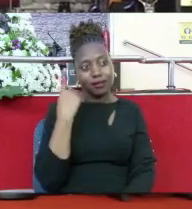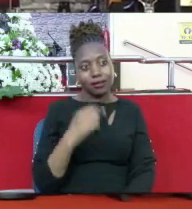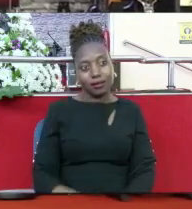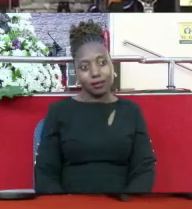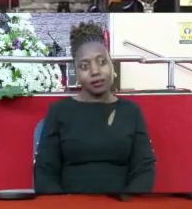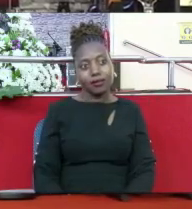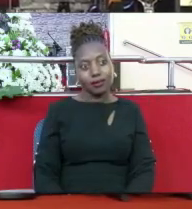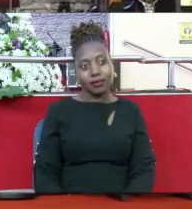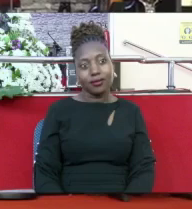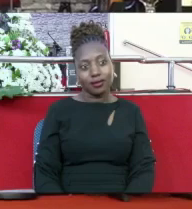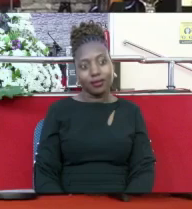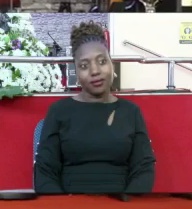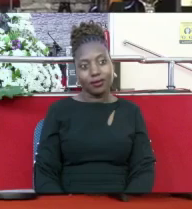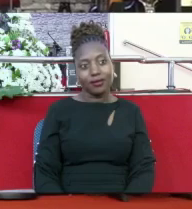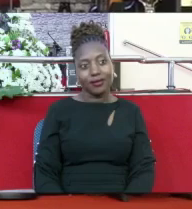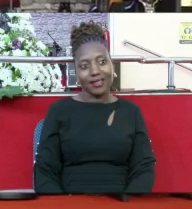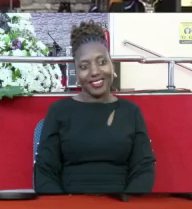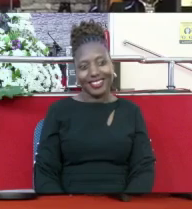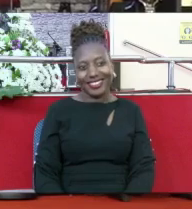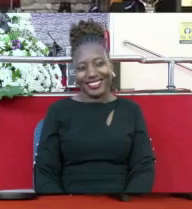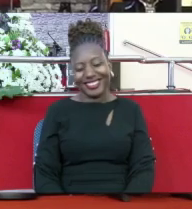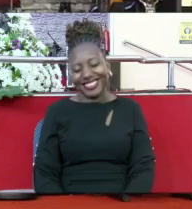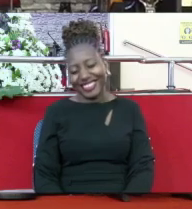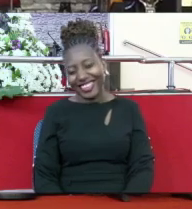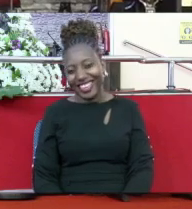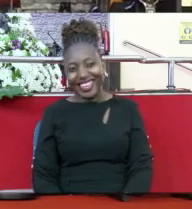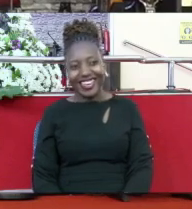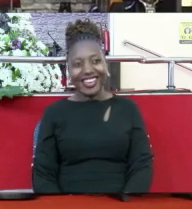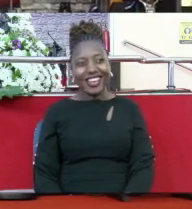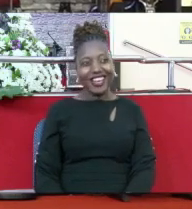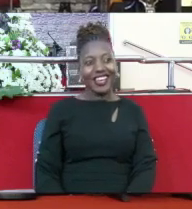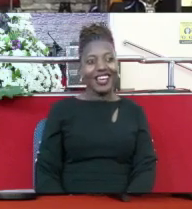But having sex outside marriage is not right.